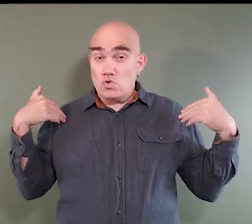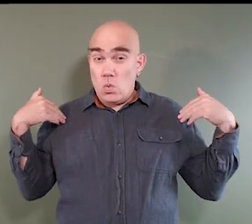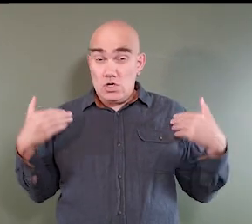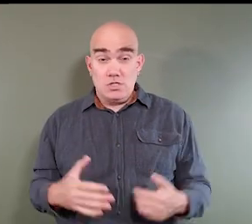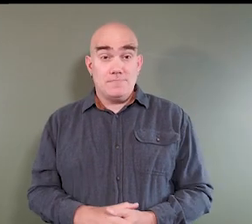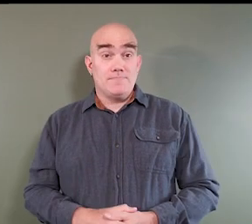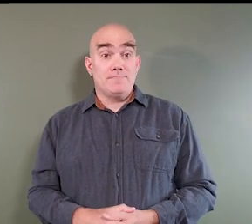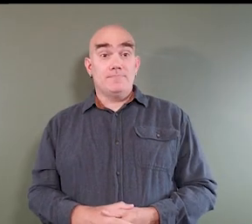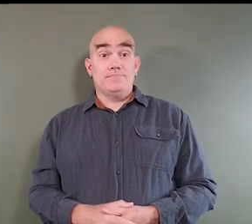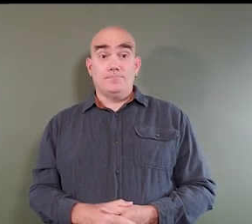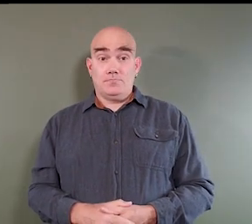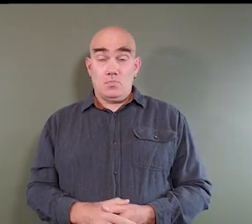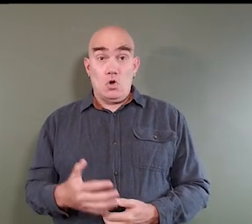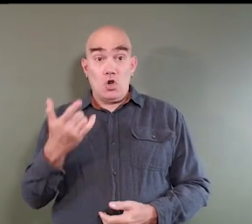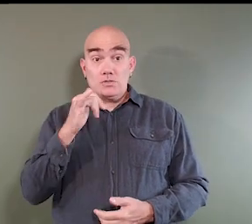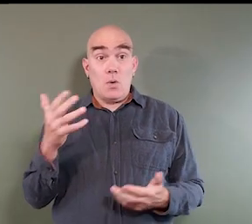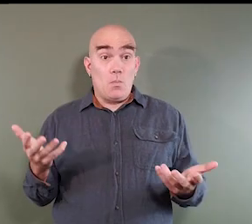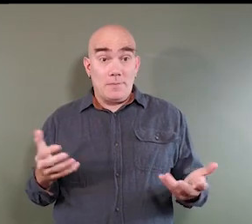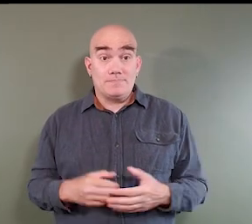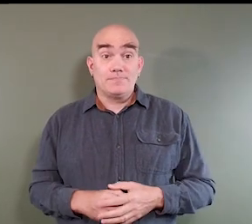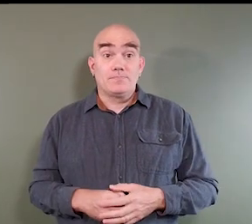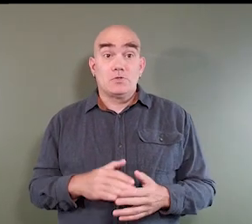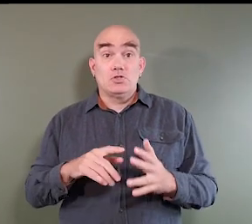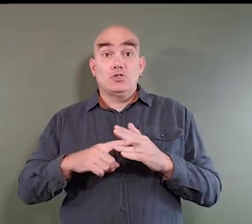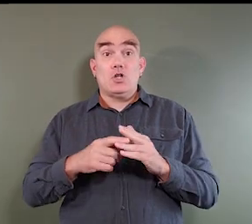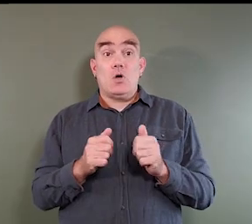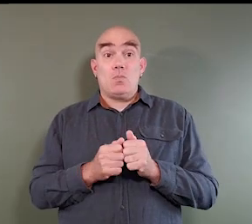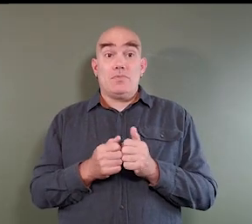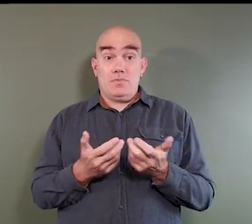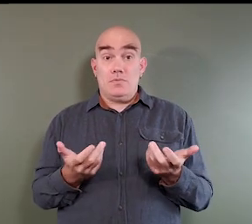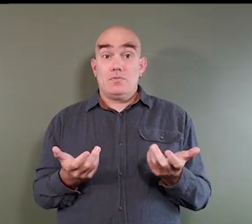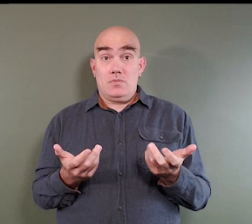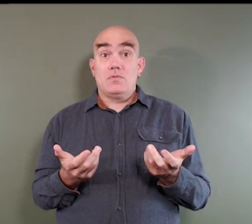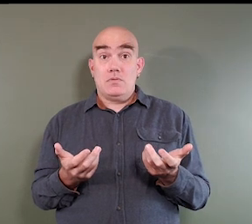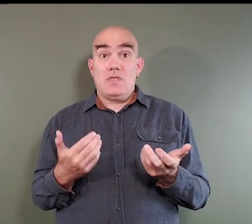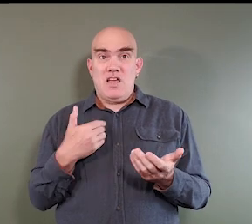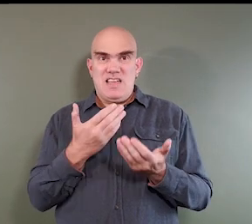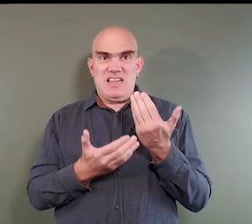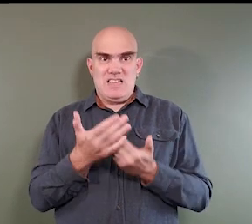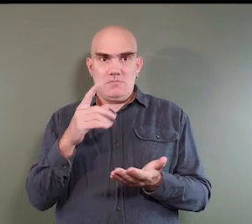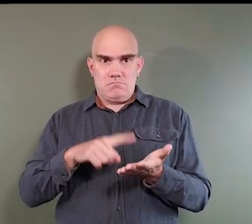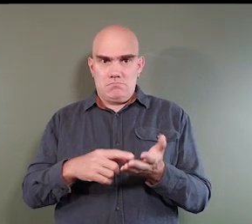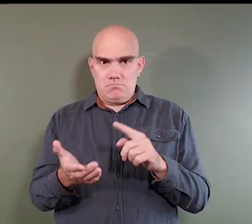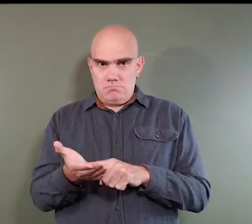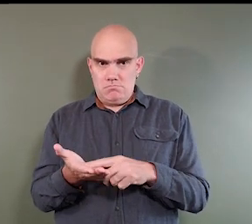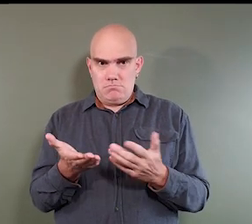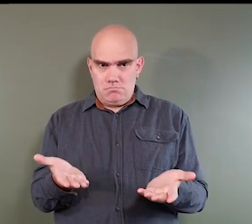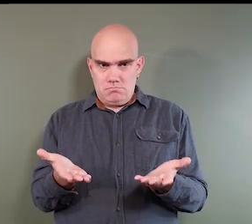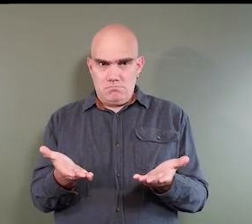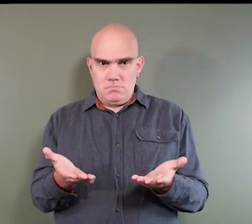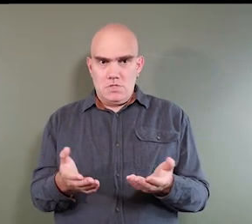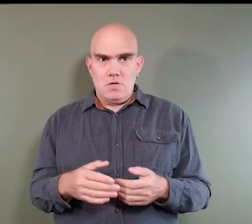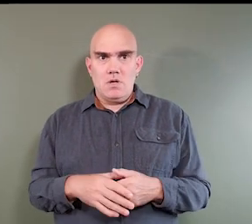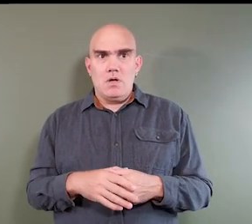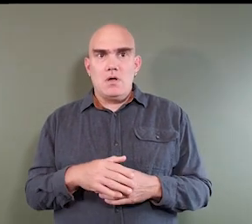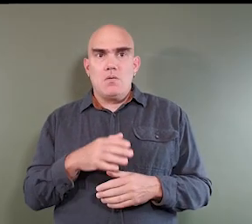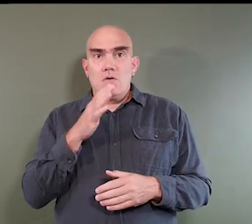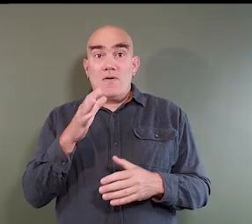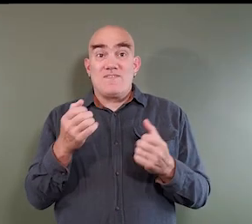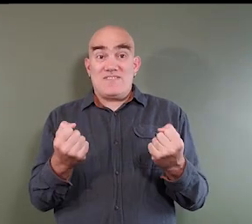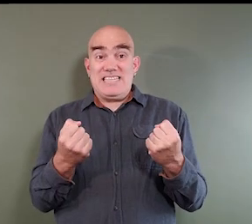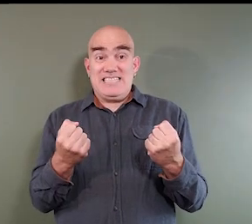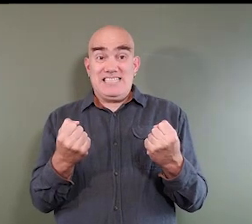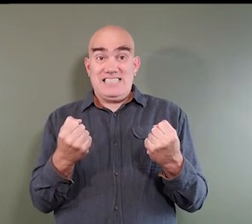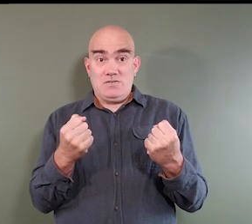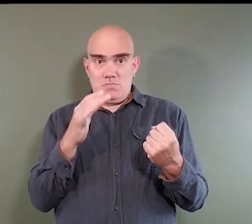shoulders. What this looks like is we're gonna start out with our palms. You're gonna start out with the fists. Your fists are gonna be facing